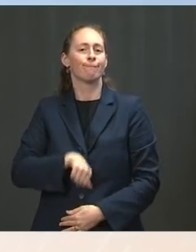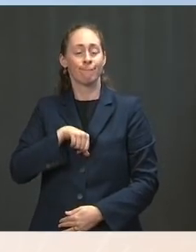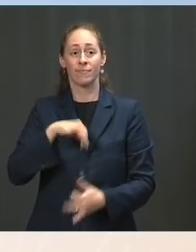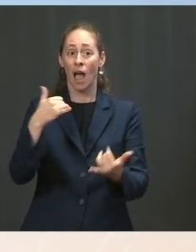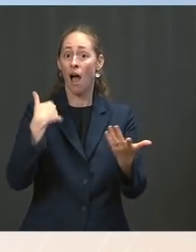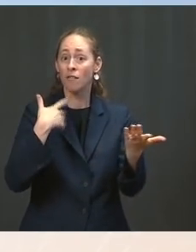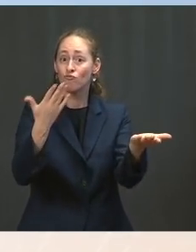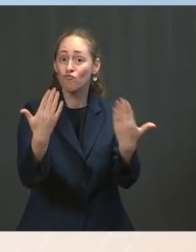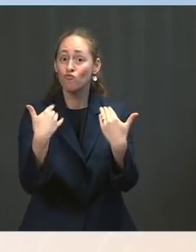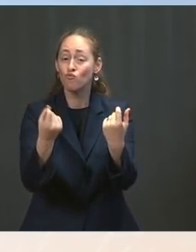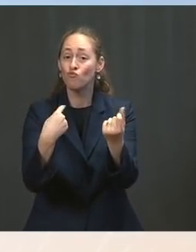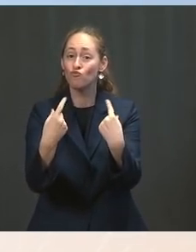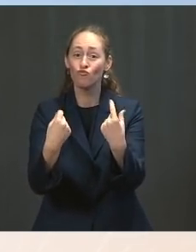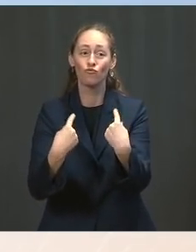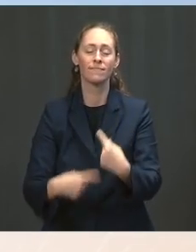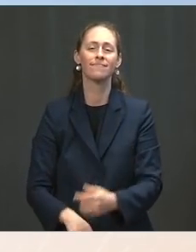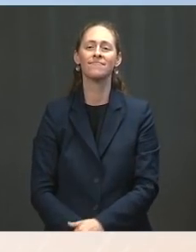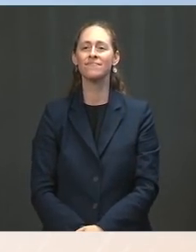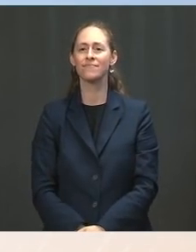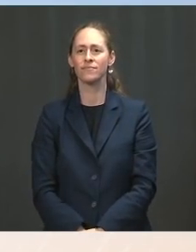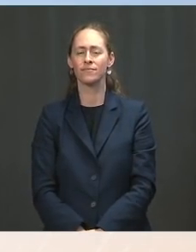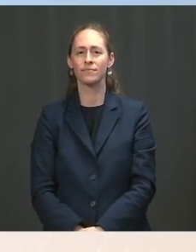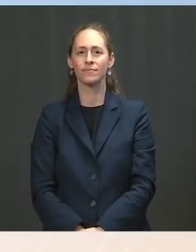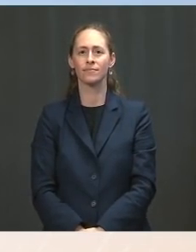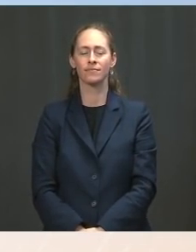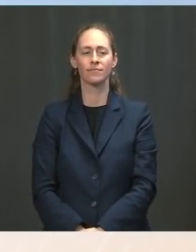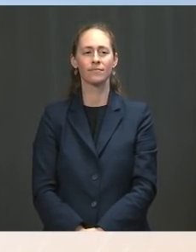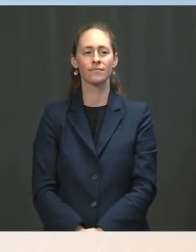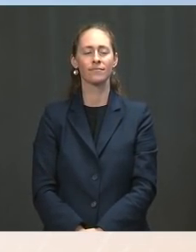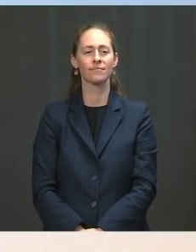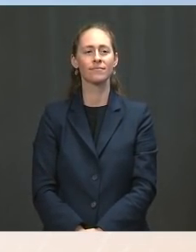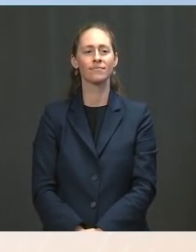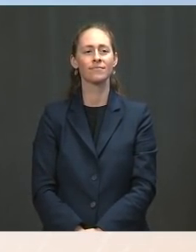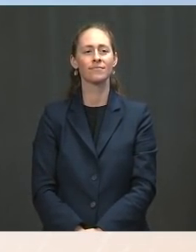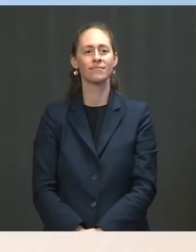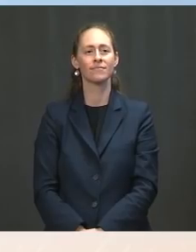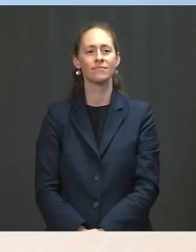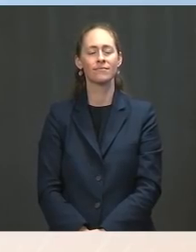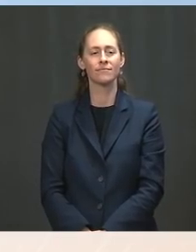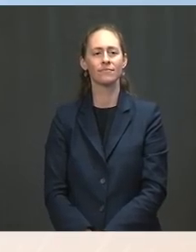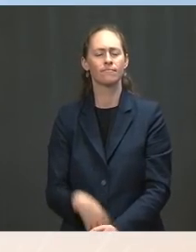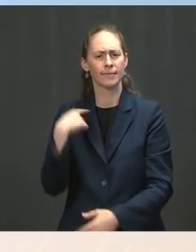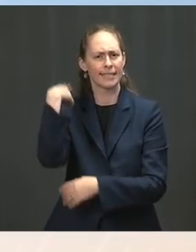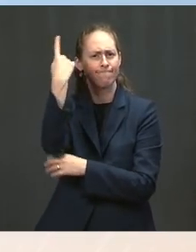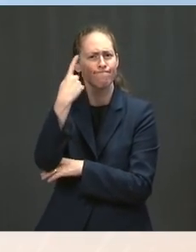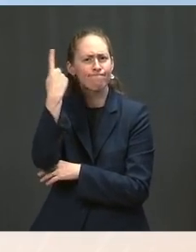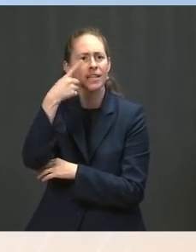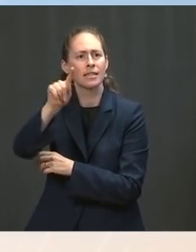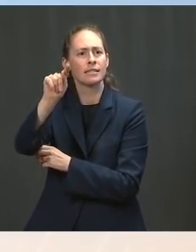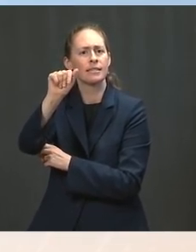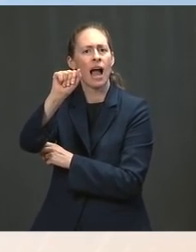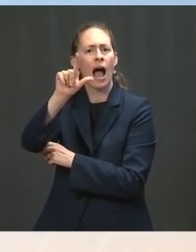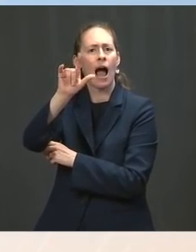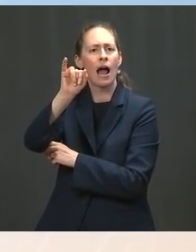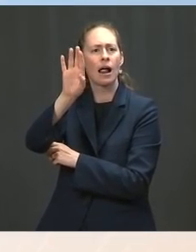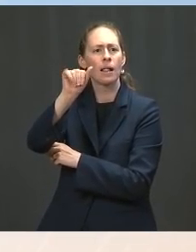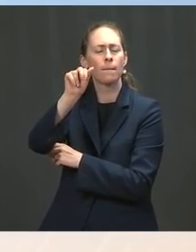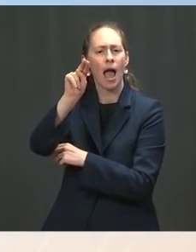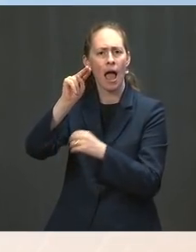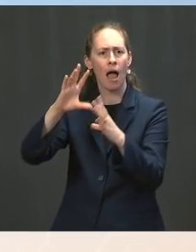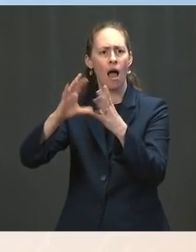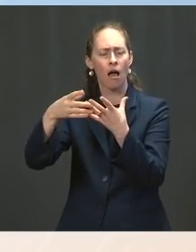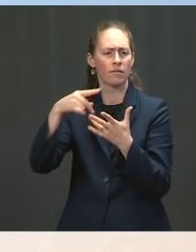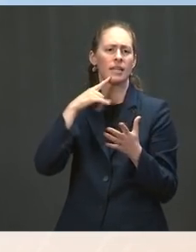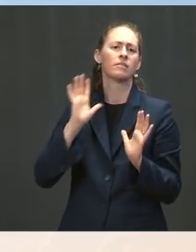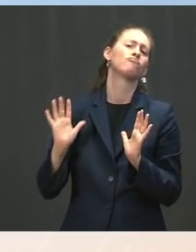questions. Thanks, Jake. A Taliban spokesman has said that it would be a red line for the U.S. to keep